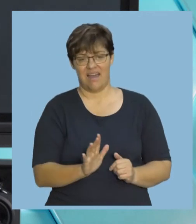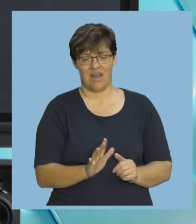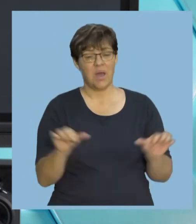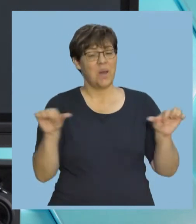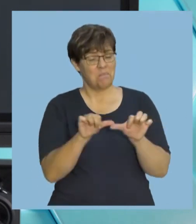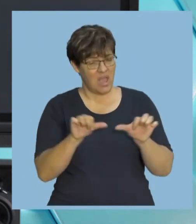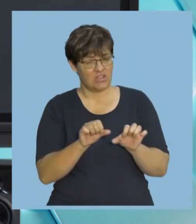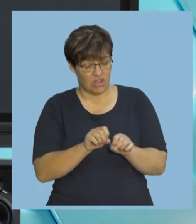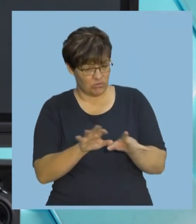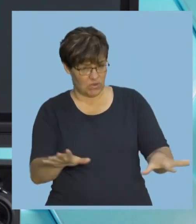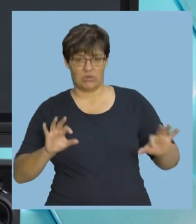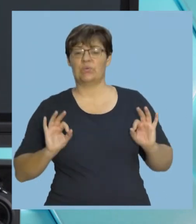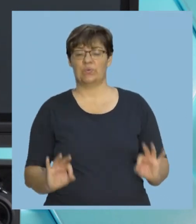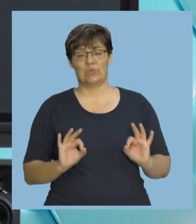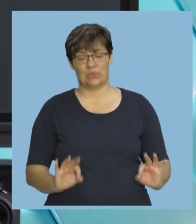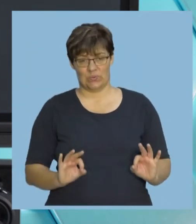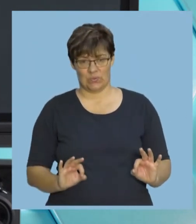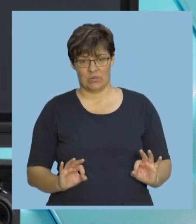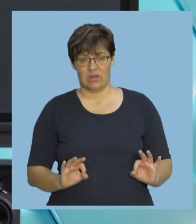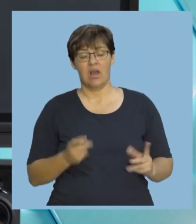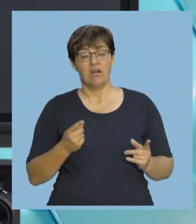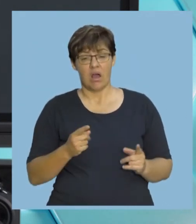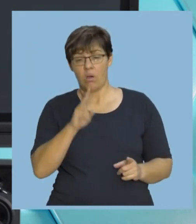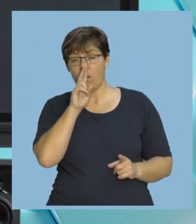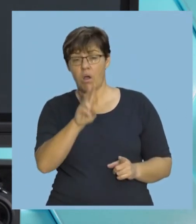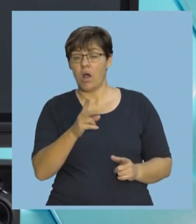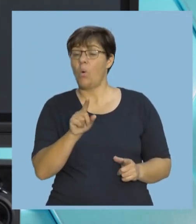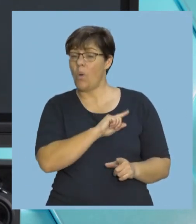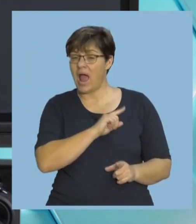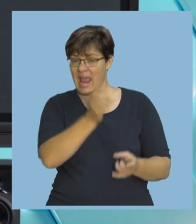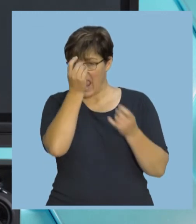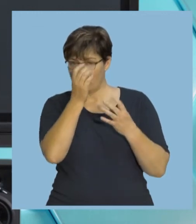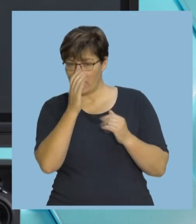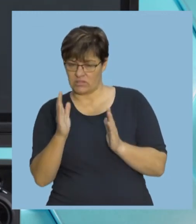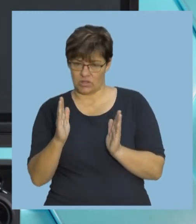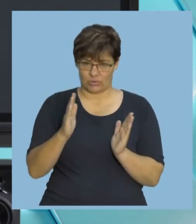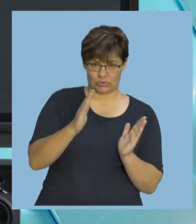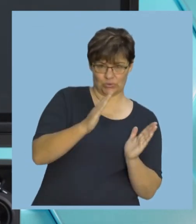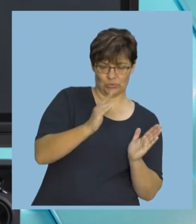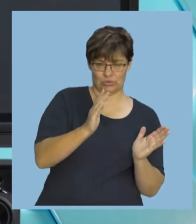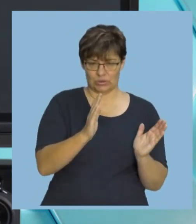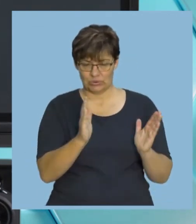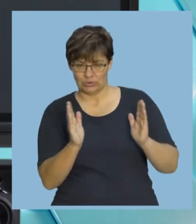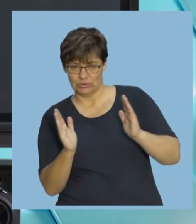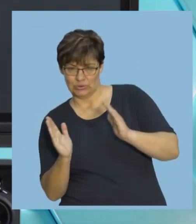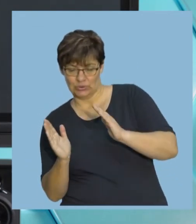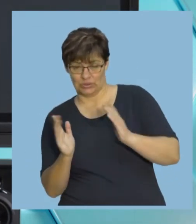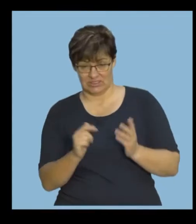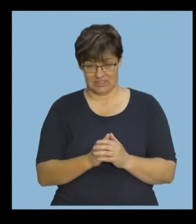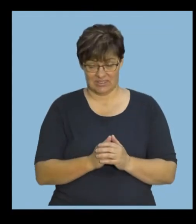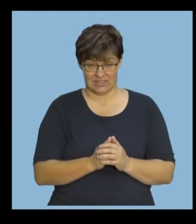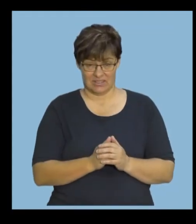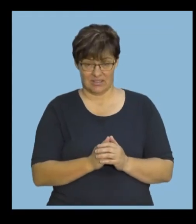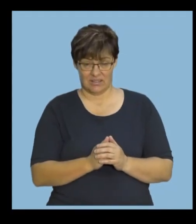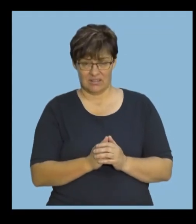also. It is a good measure of spread for skewed data. Remember,